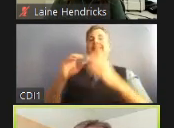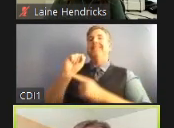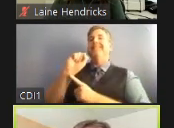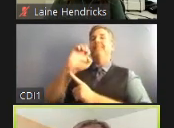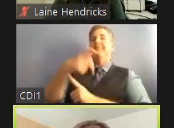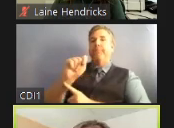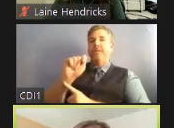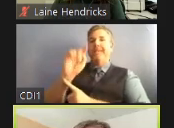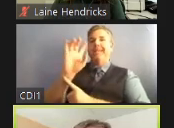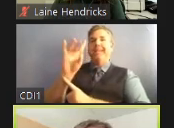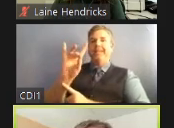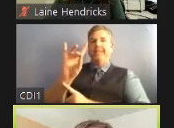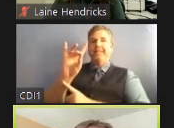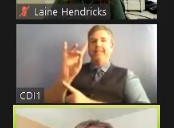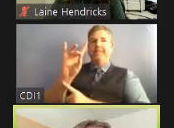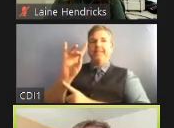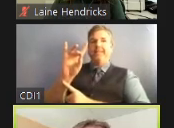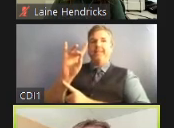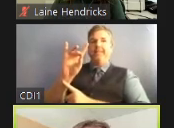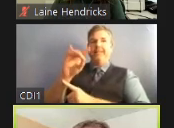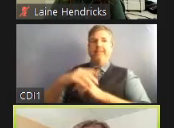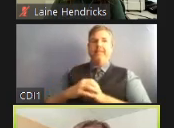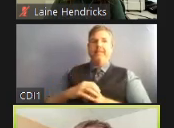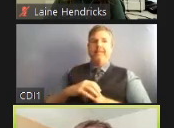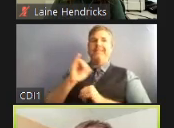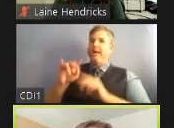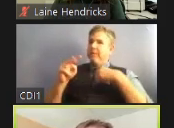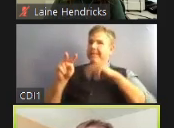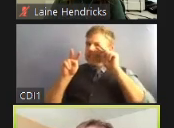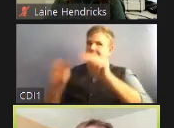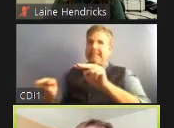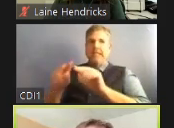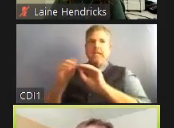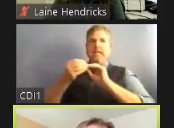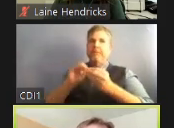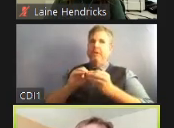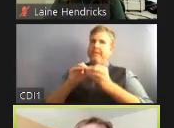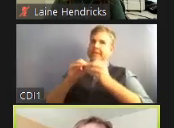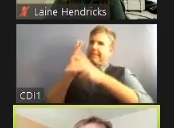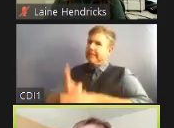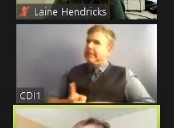carefully to determine whether or not we think that's a step we can take.